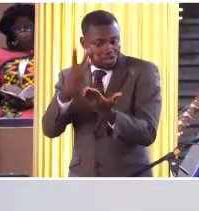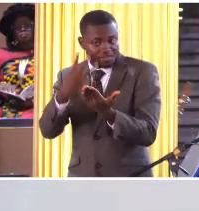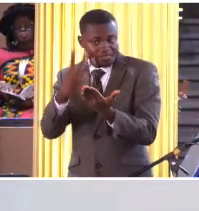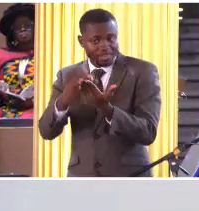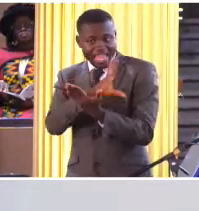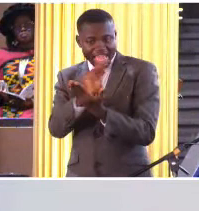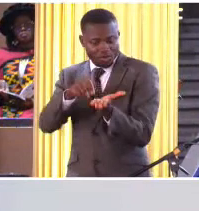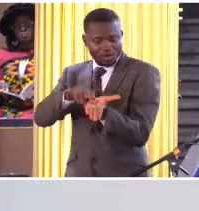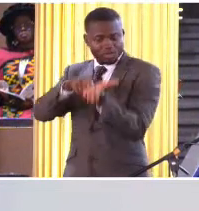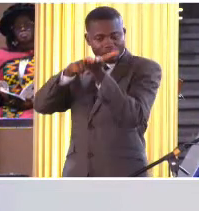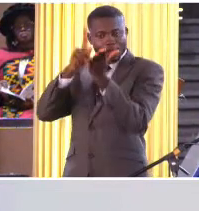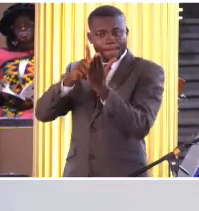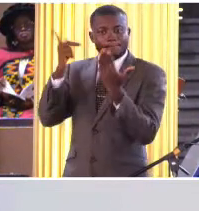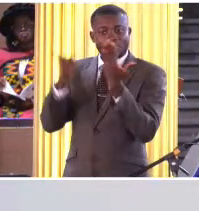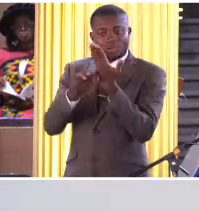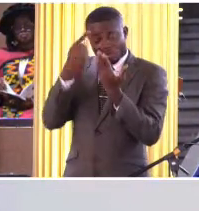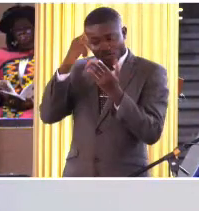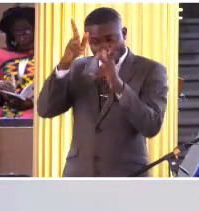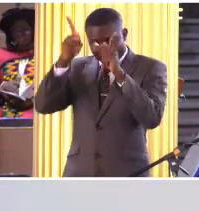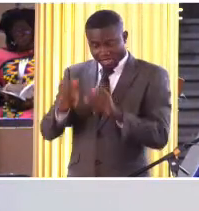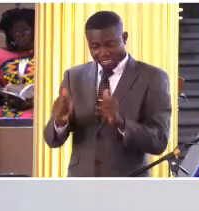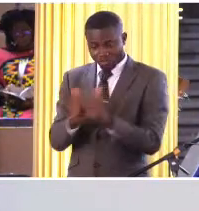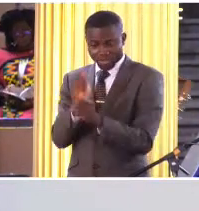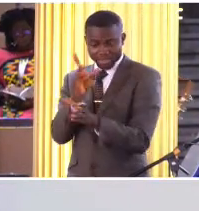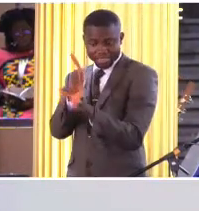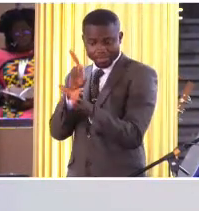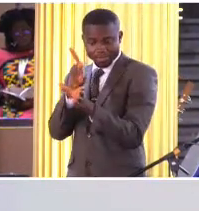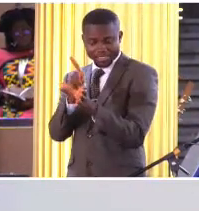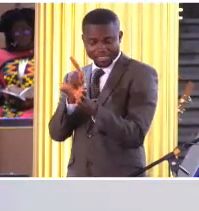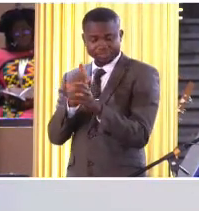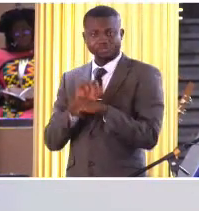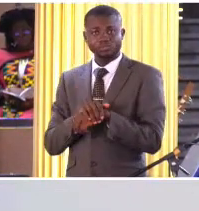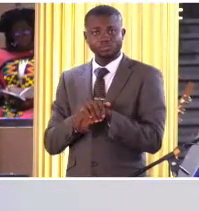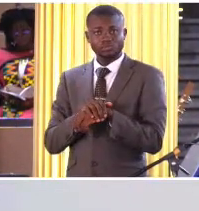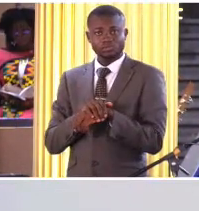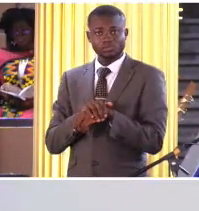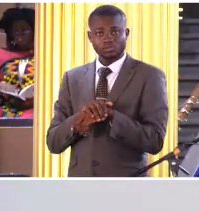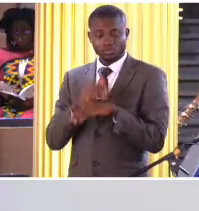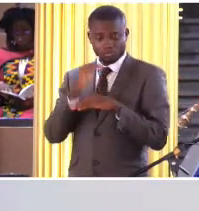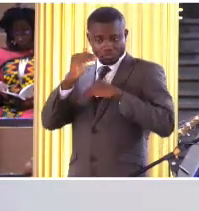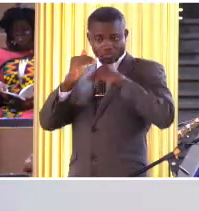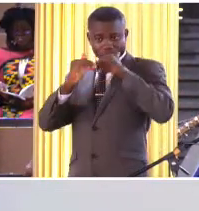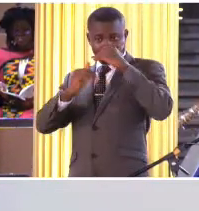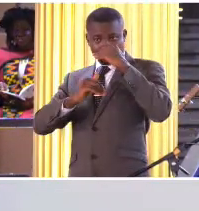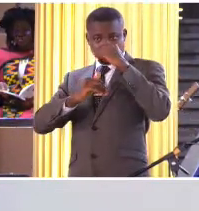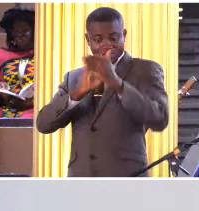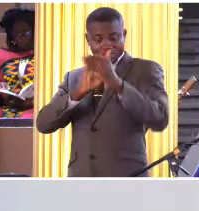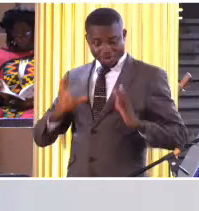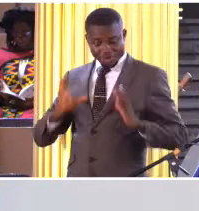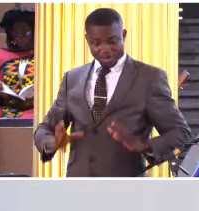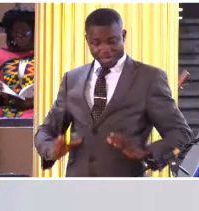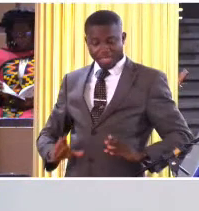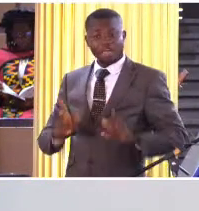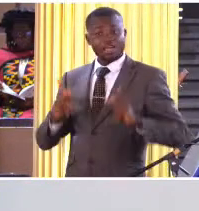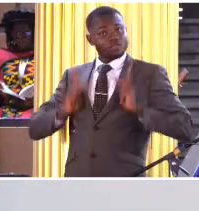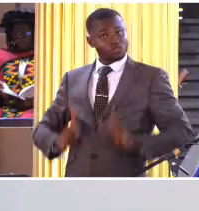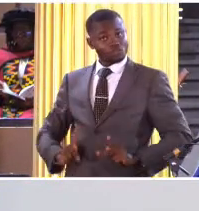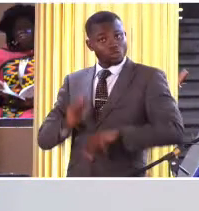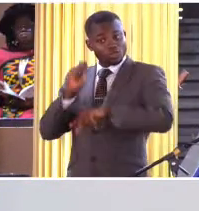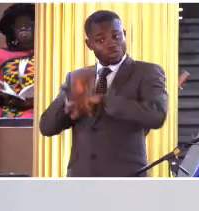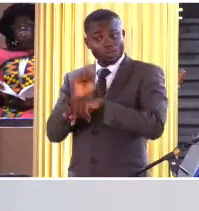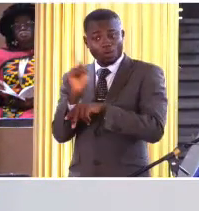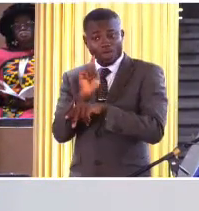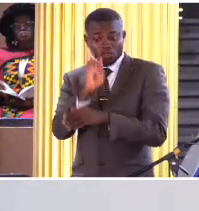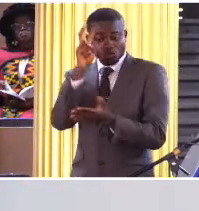rehabilitation programs for persons living with disabilities. He progressed to principal physiotherapist in